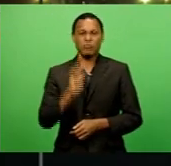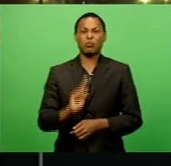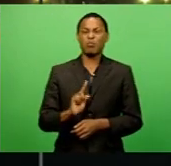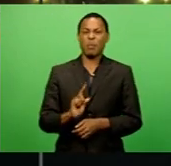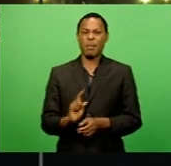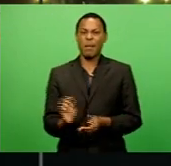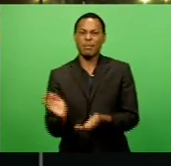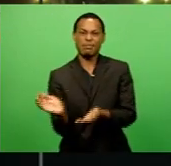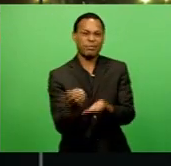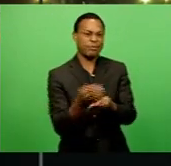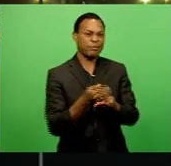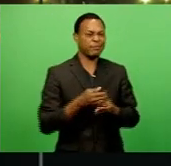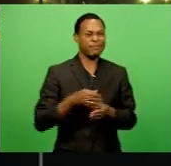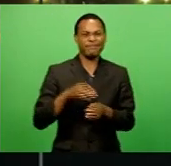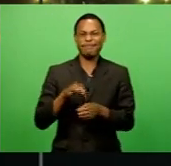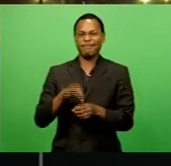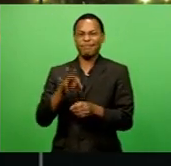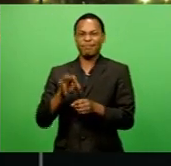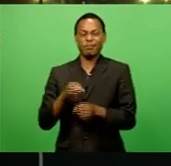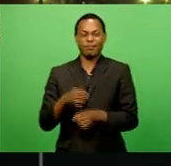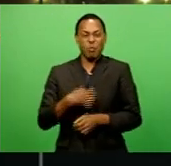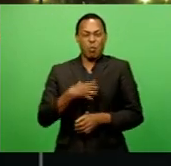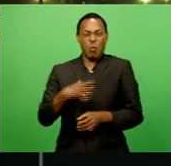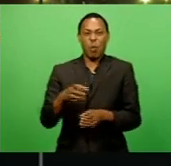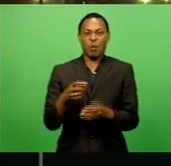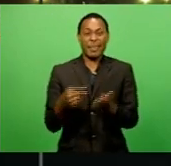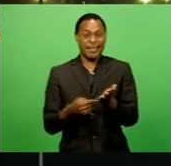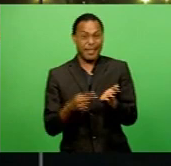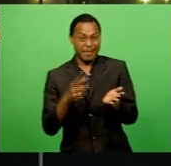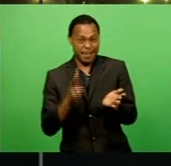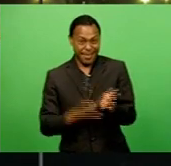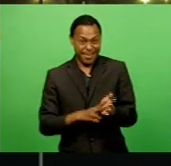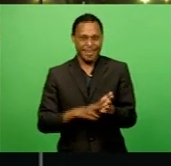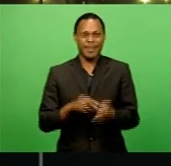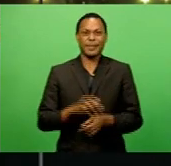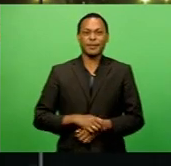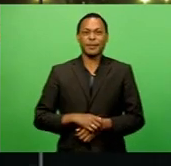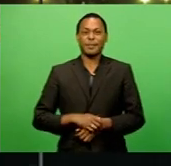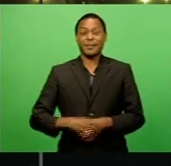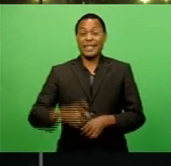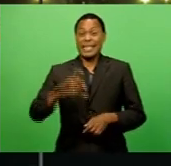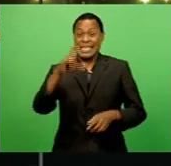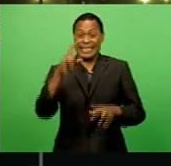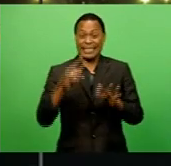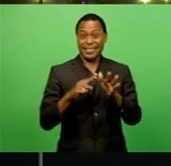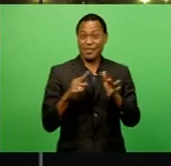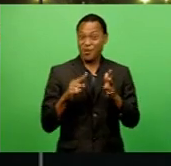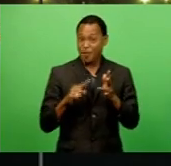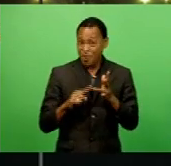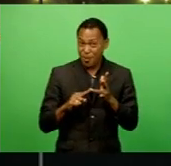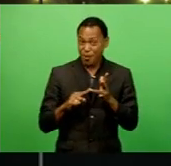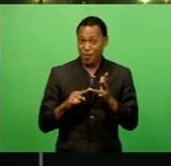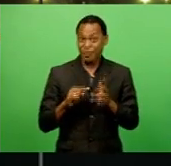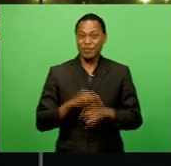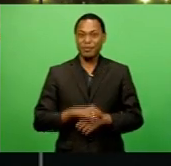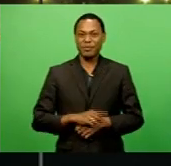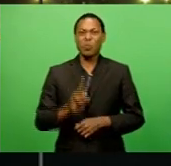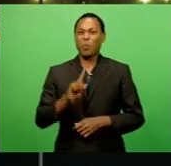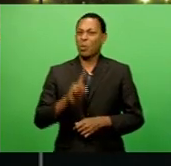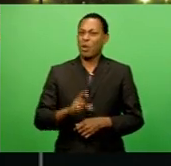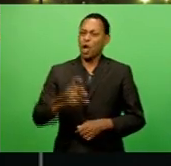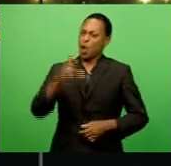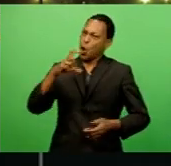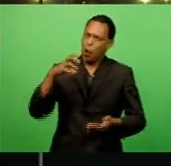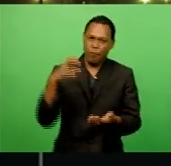information via television. FBC Chief Executive Riaz Said Qayyum says this solidifies